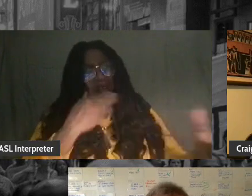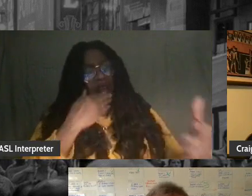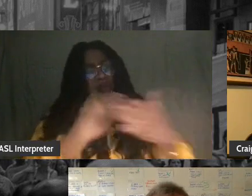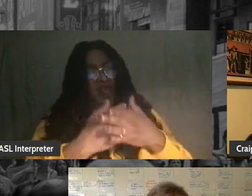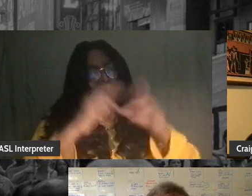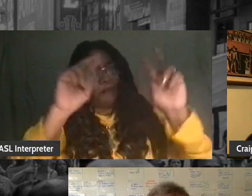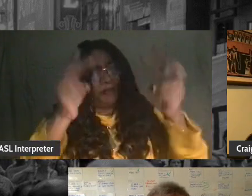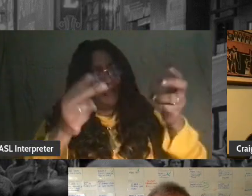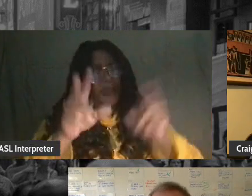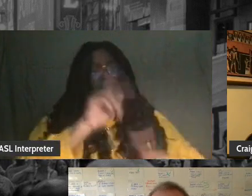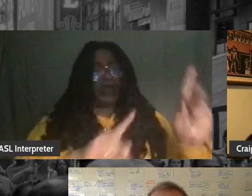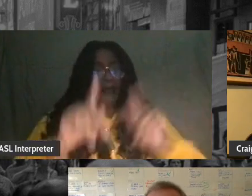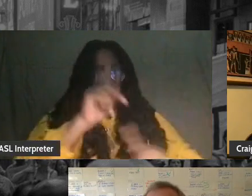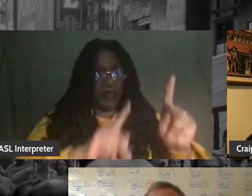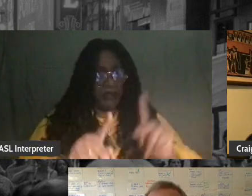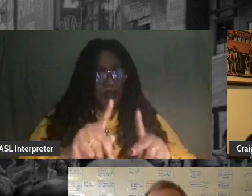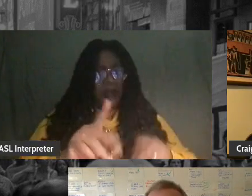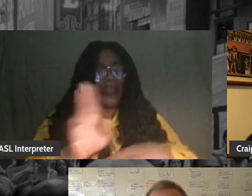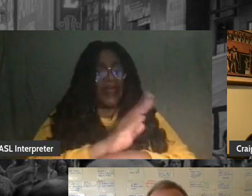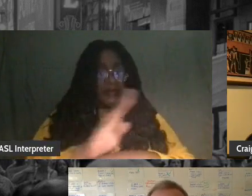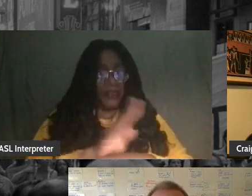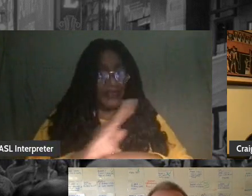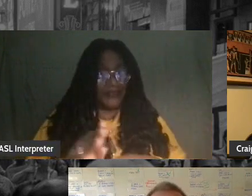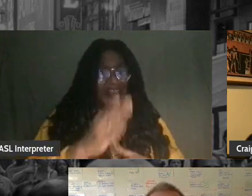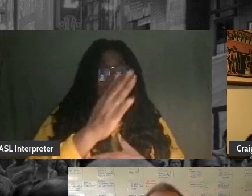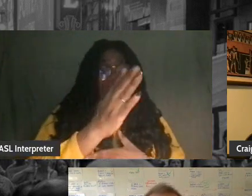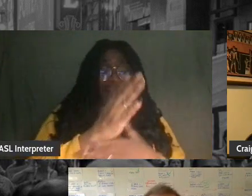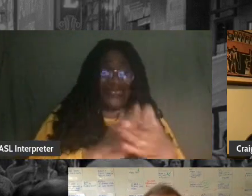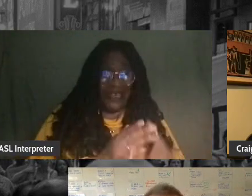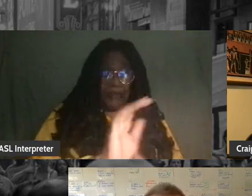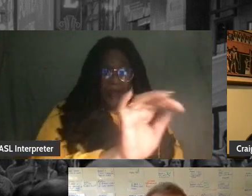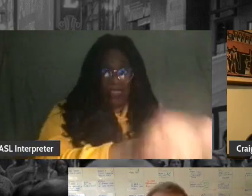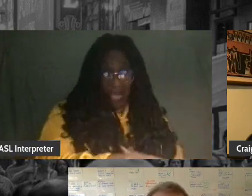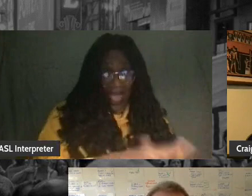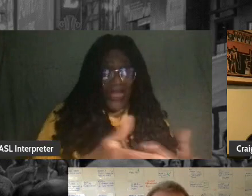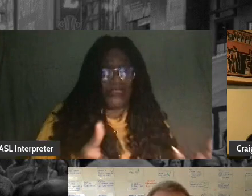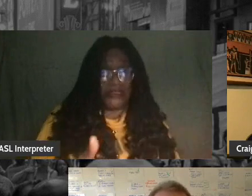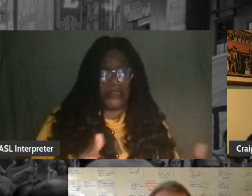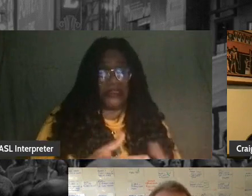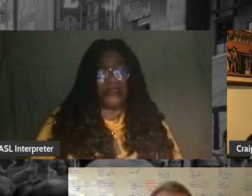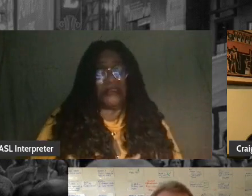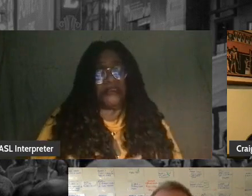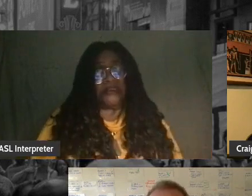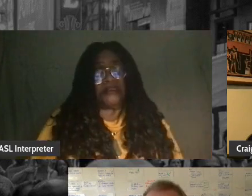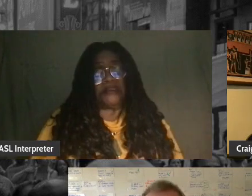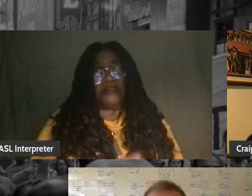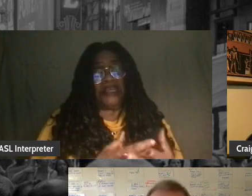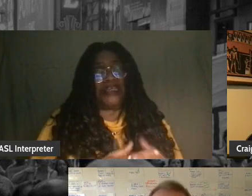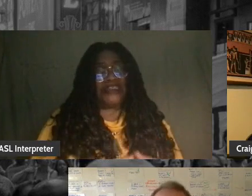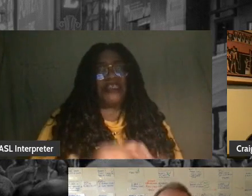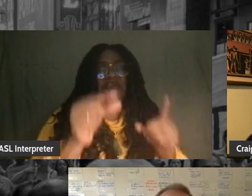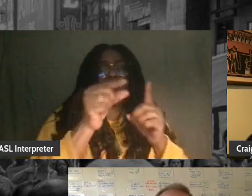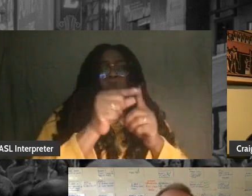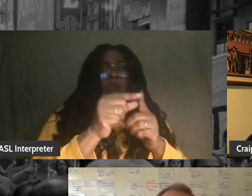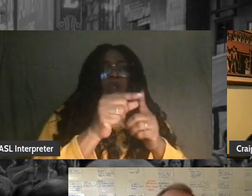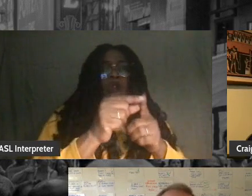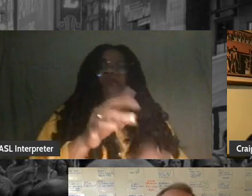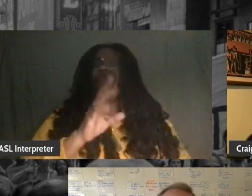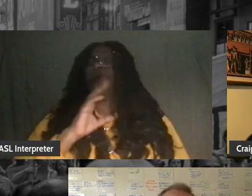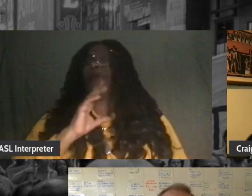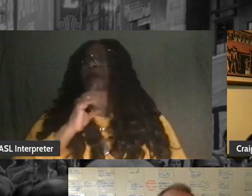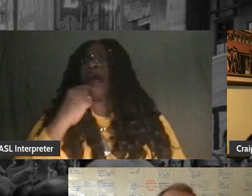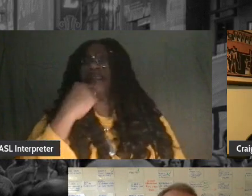And and some of that is really just word of mouth, reputational stuff.